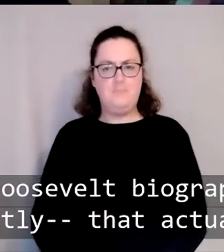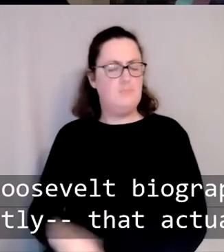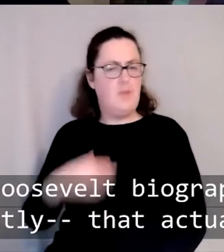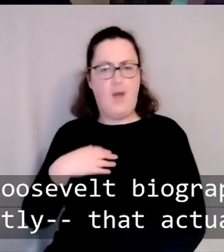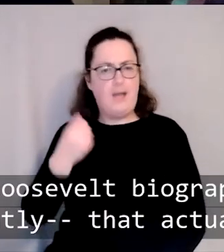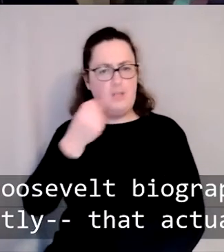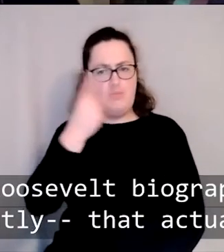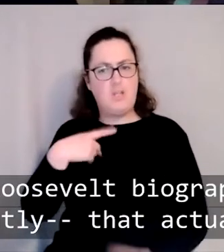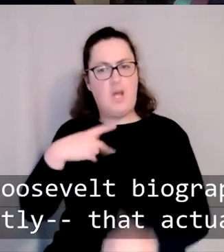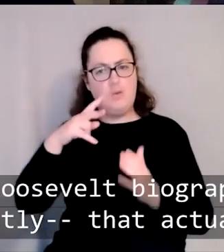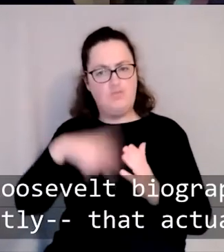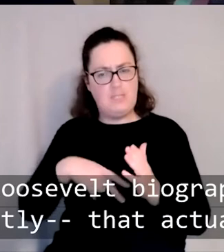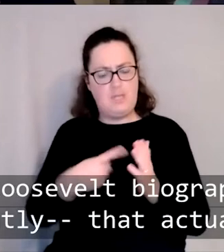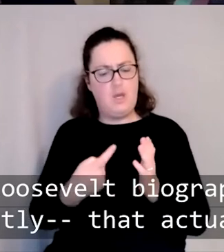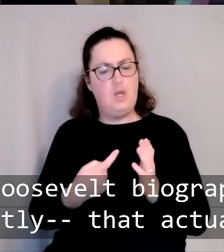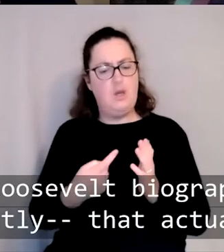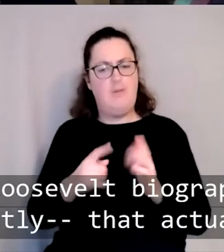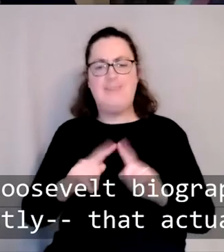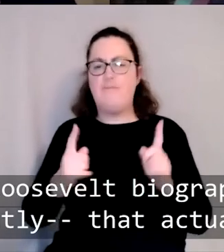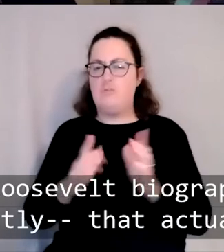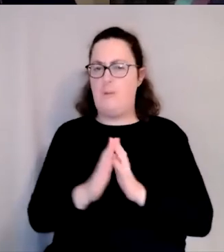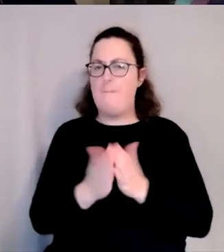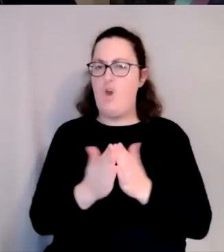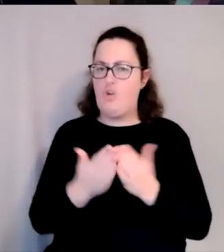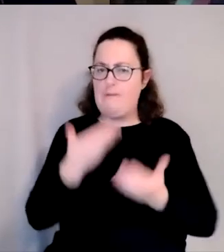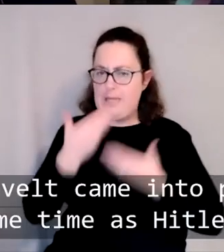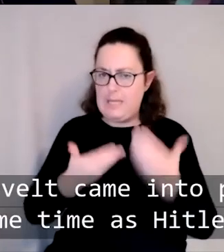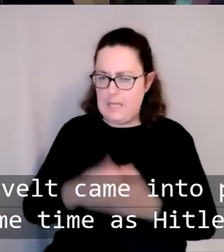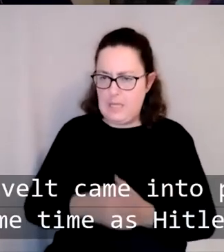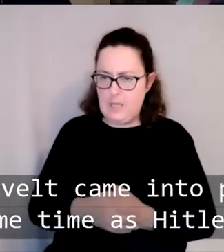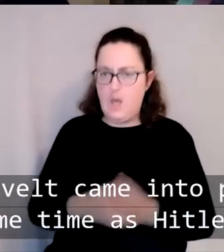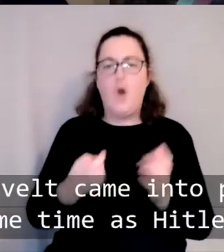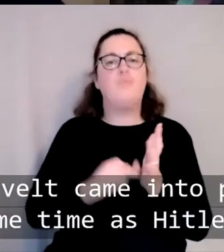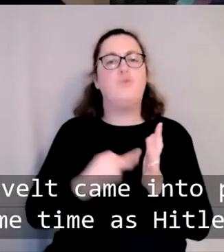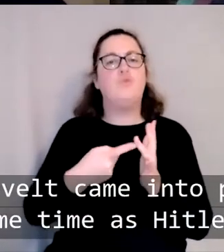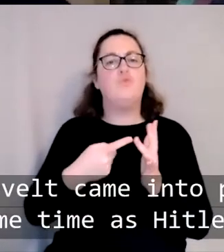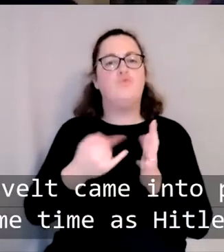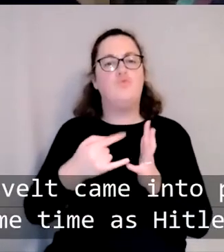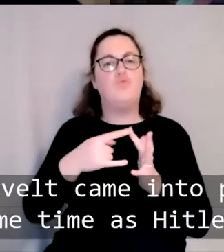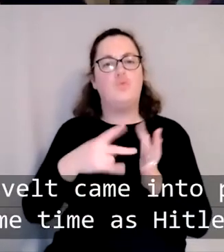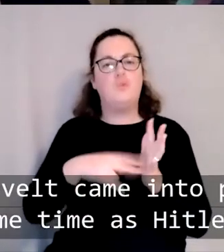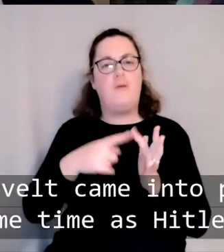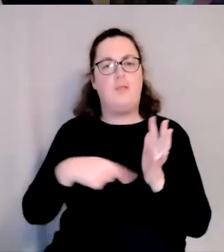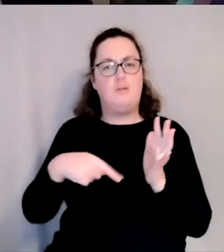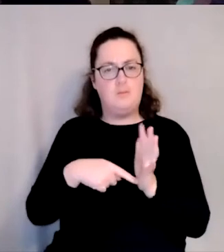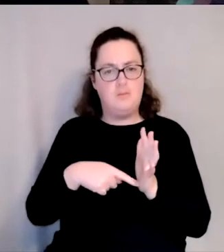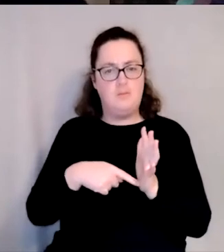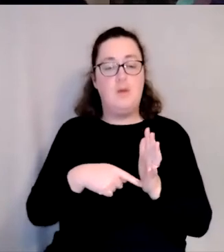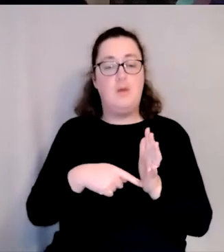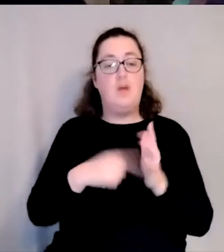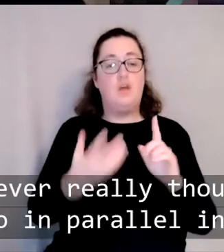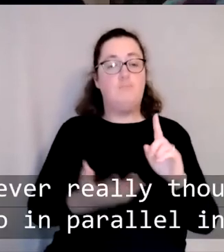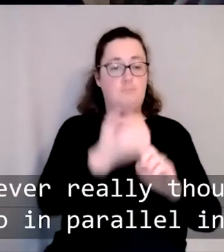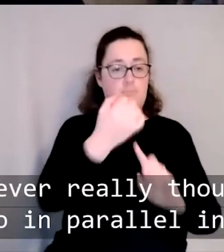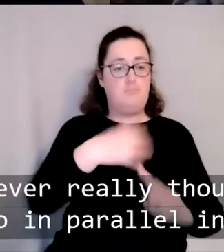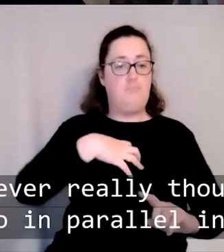reading a Roosevelt biography recently, that actually Roosevelt came into power same time as Hitler.